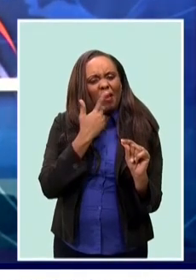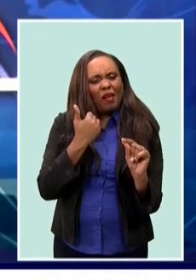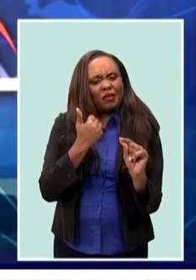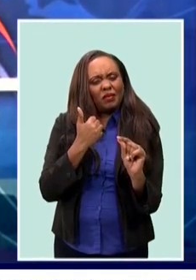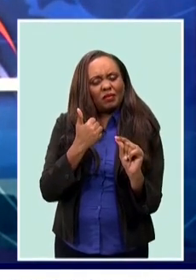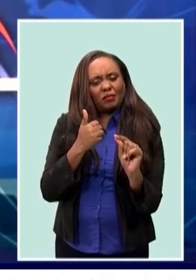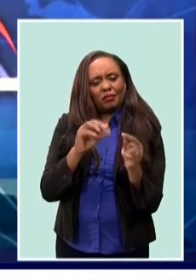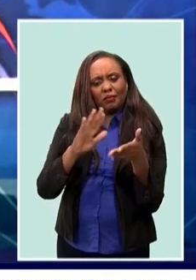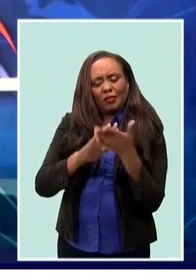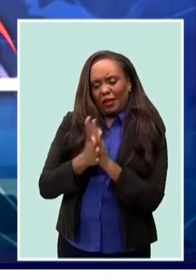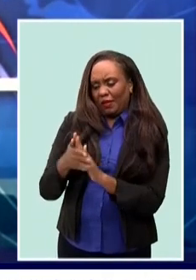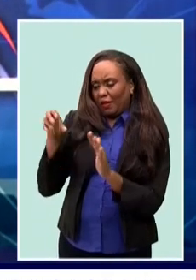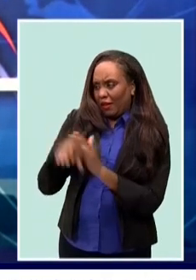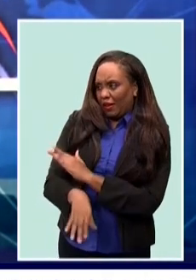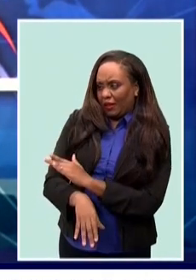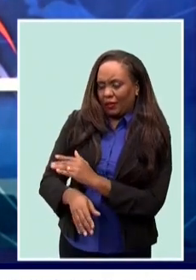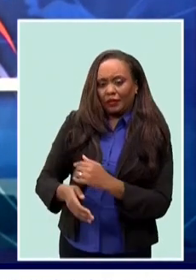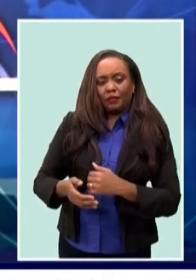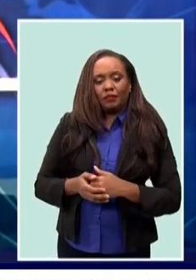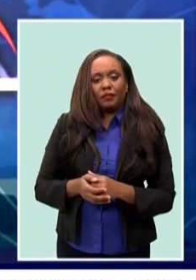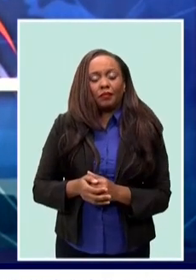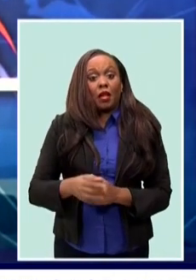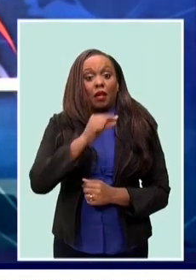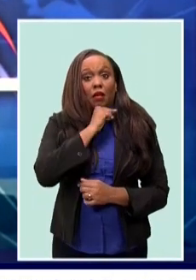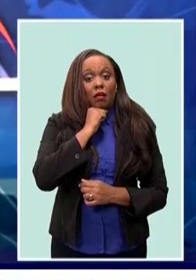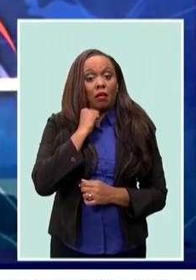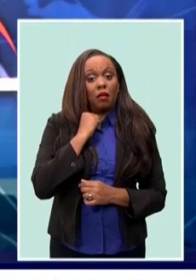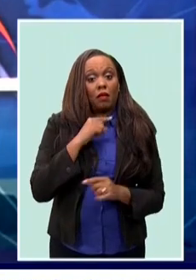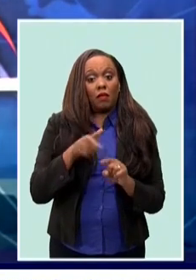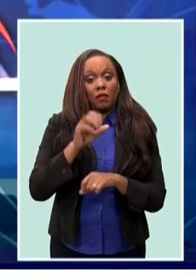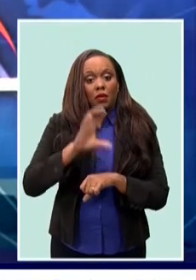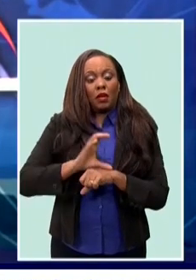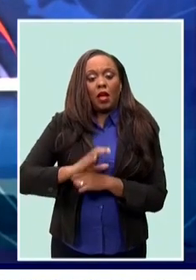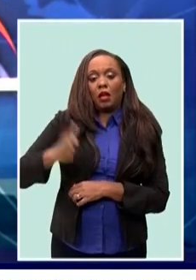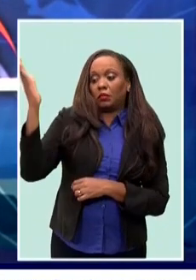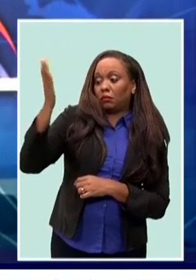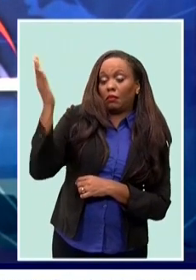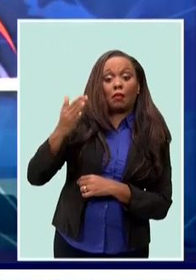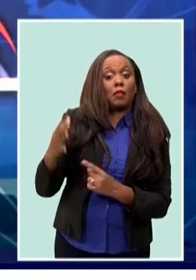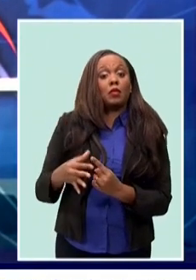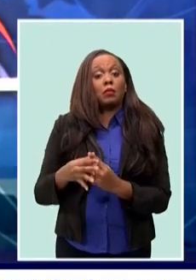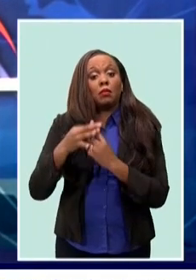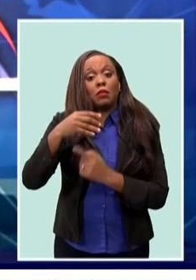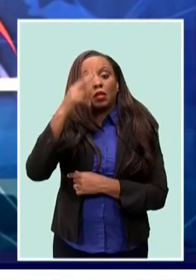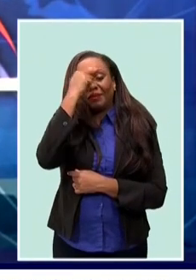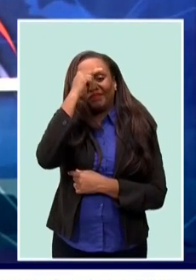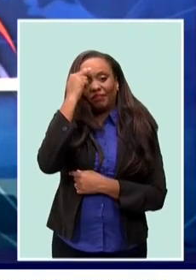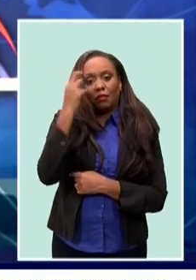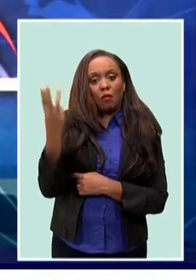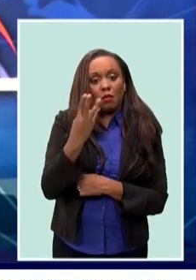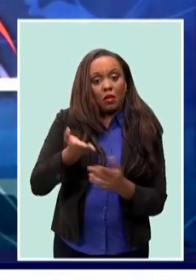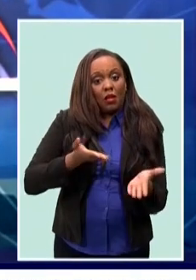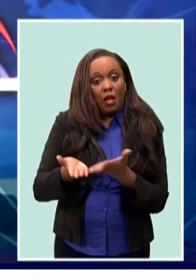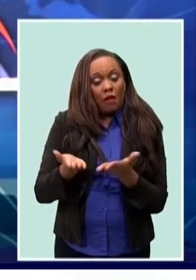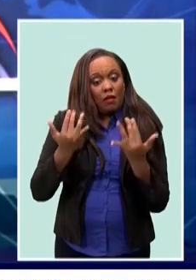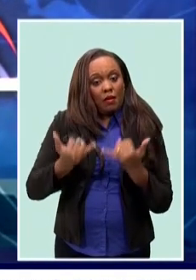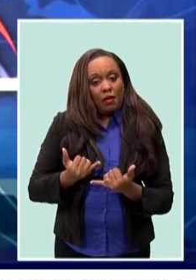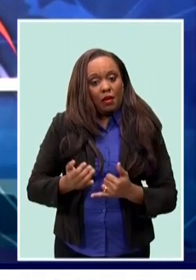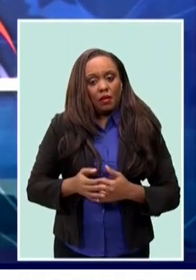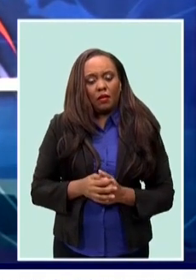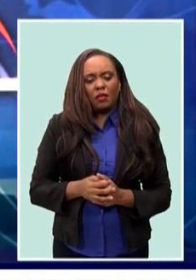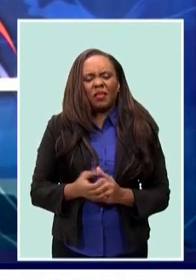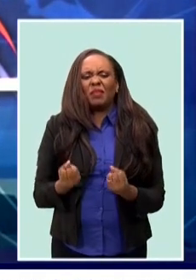violence. And that plea from Rector of the St. David's Church, Canon Noel Burke, in his sermon at a special Ash Wednesday service. Canon Burke noted